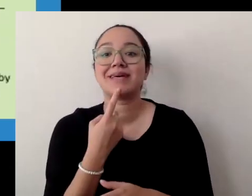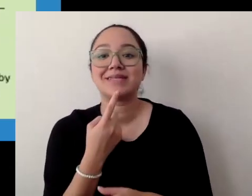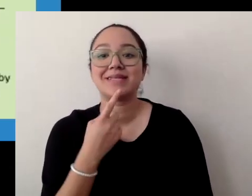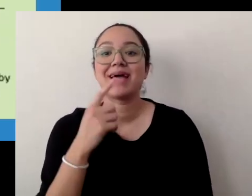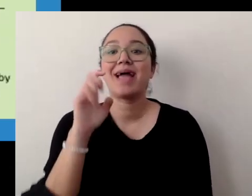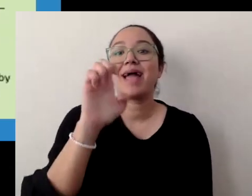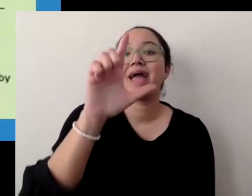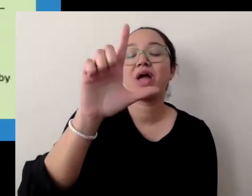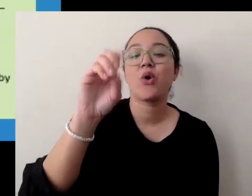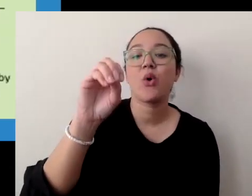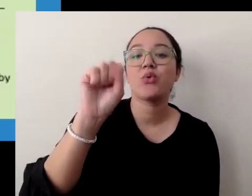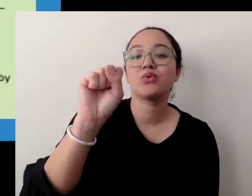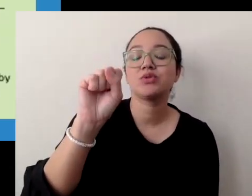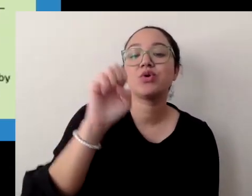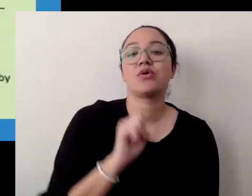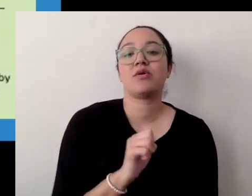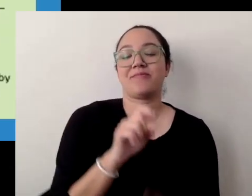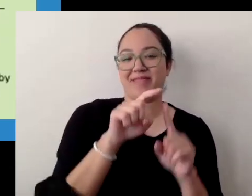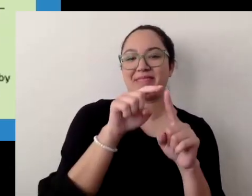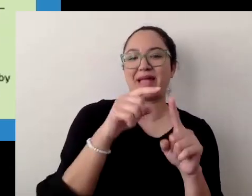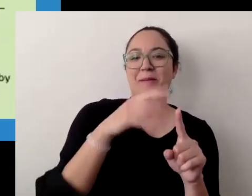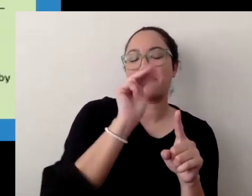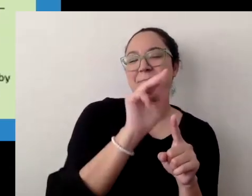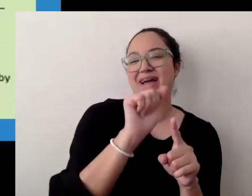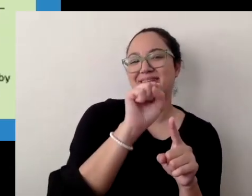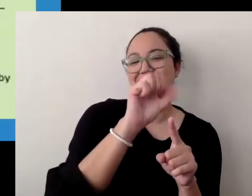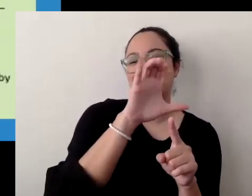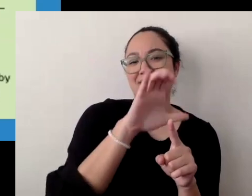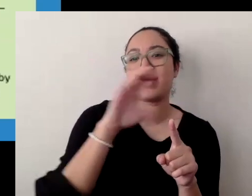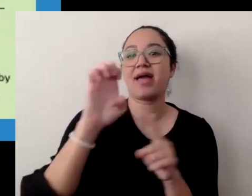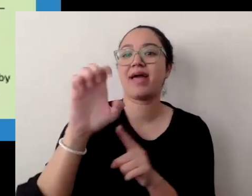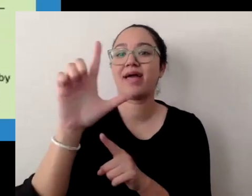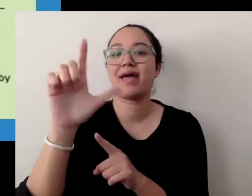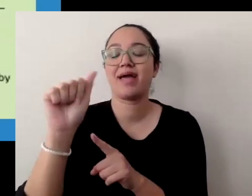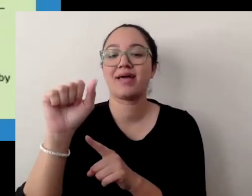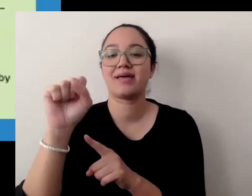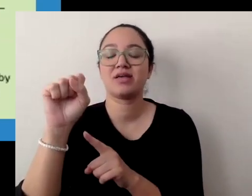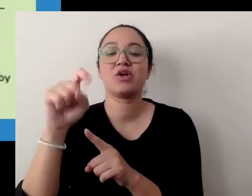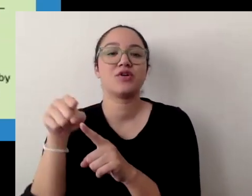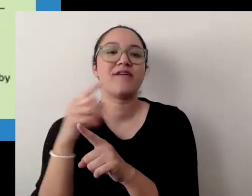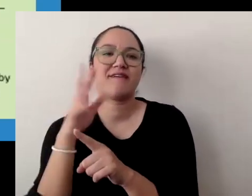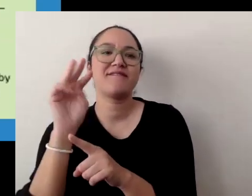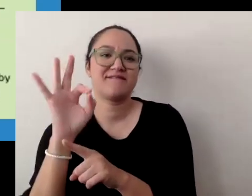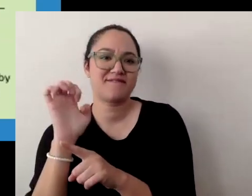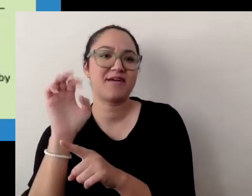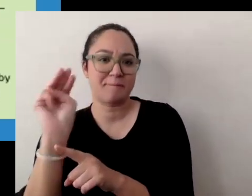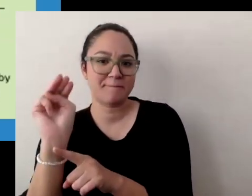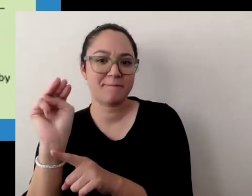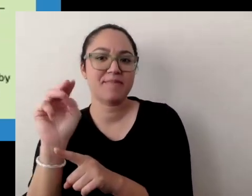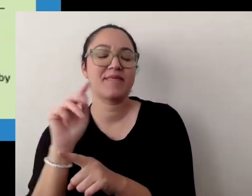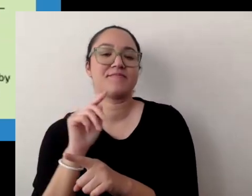would be ellos would be they masculine and ellas would be they feminine. And